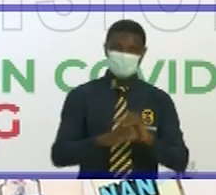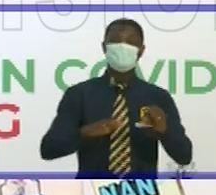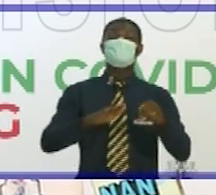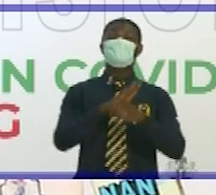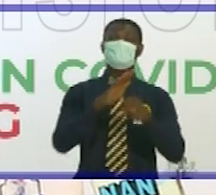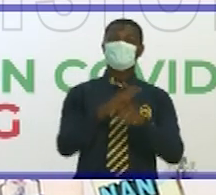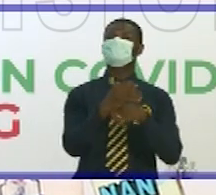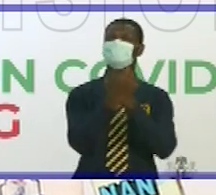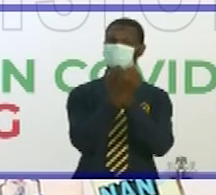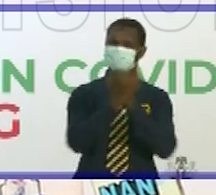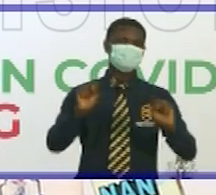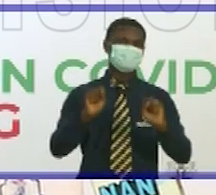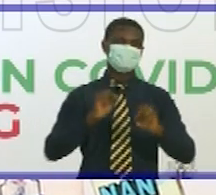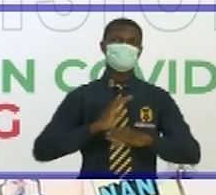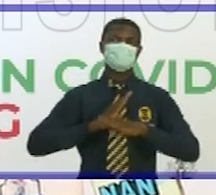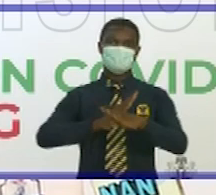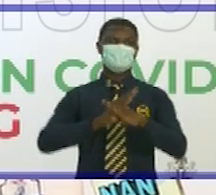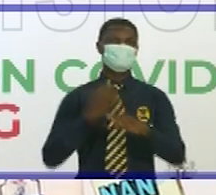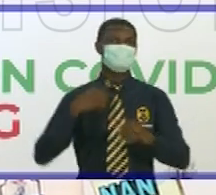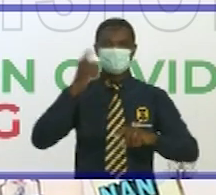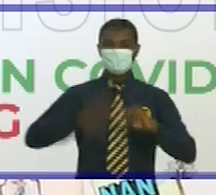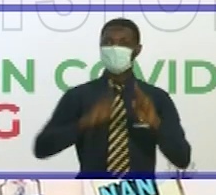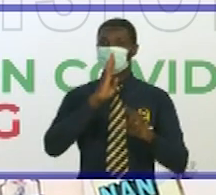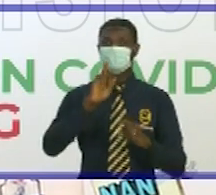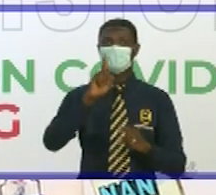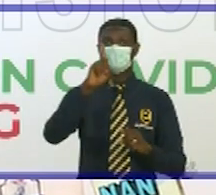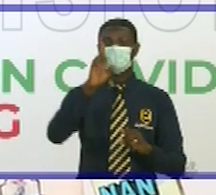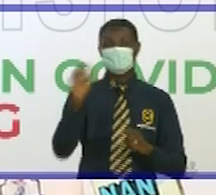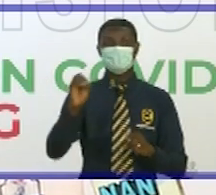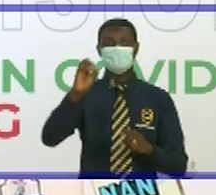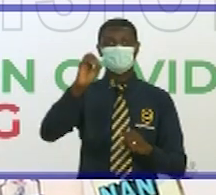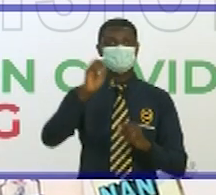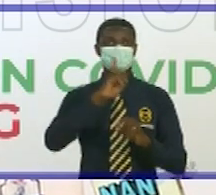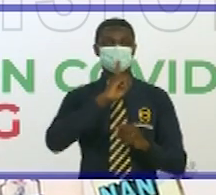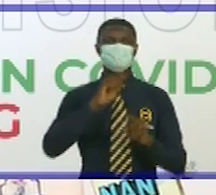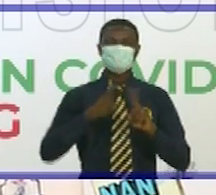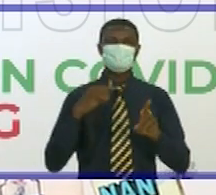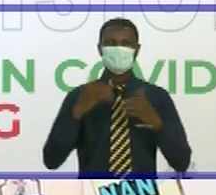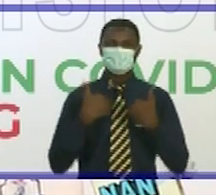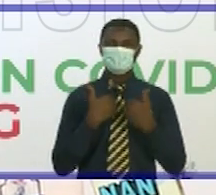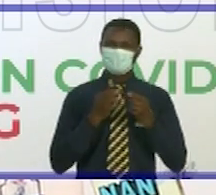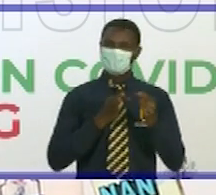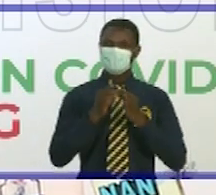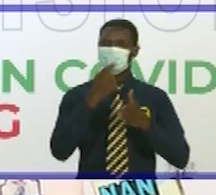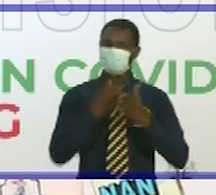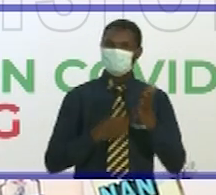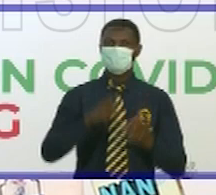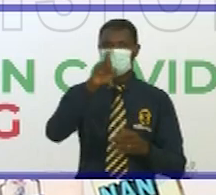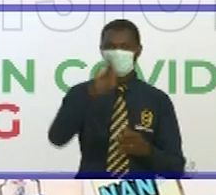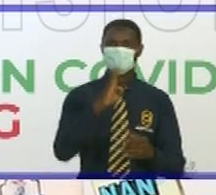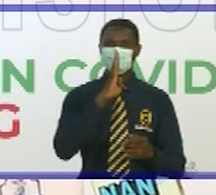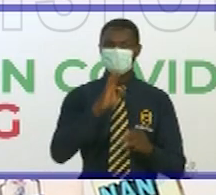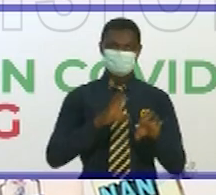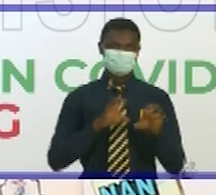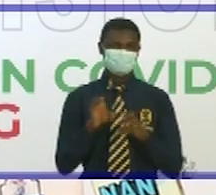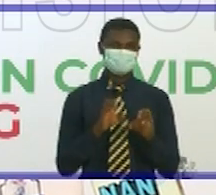as possible. We can't be 100% sure, but then we've given out those templates. And the same faith we